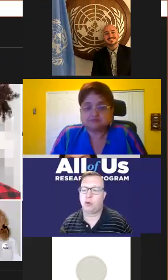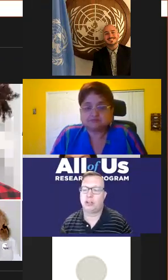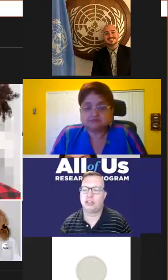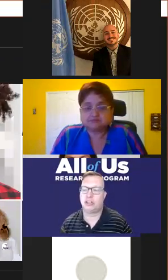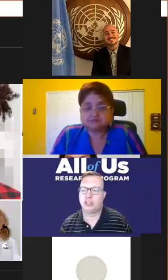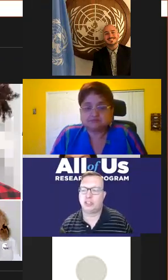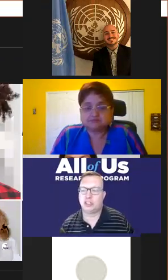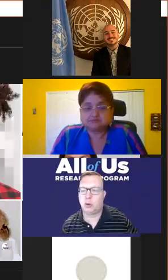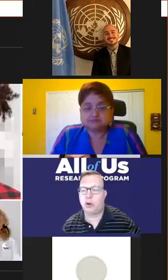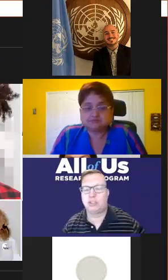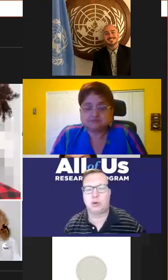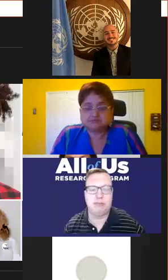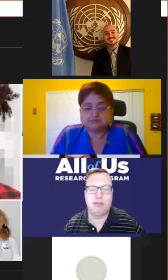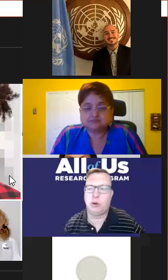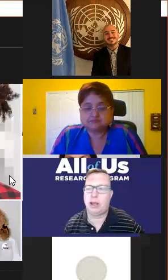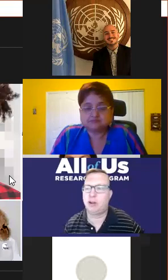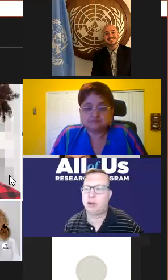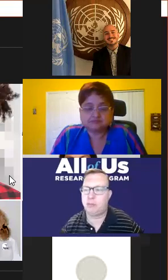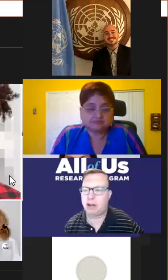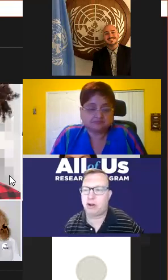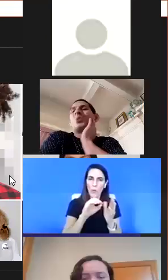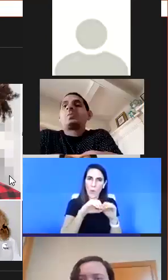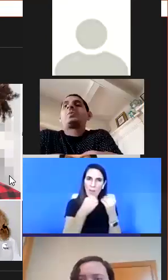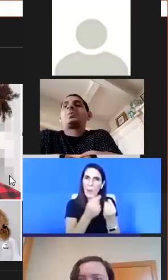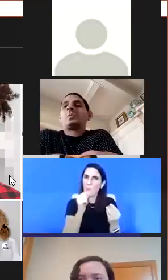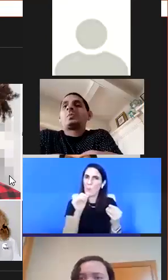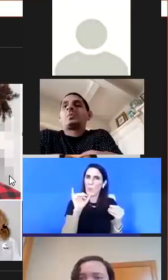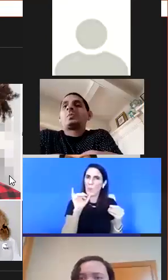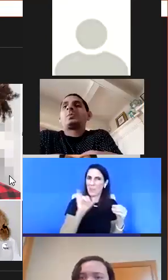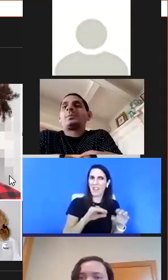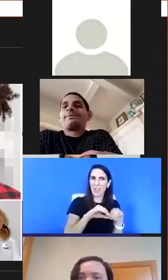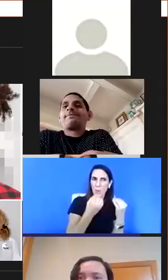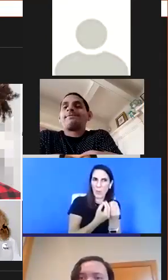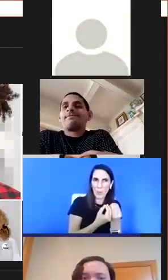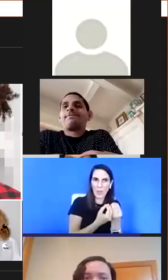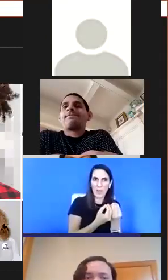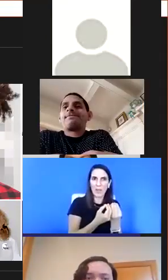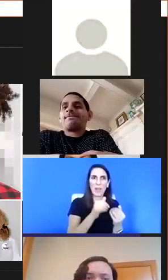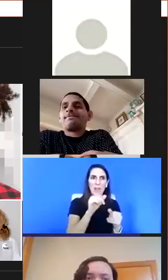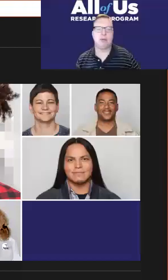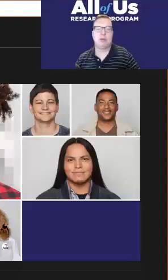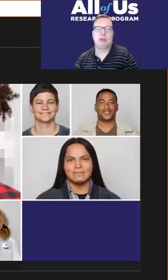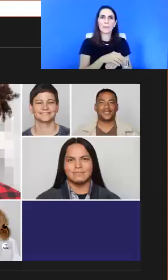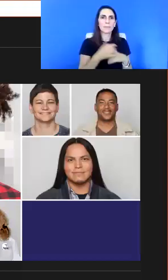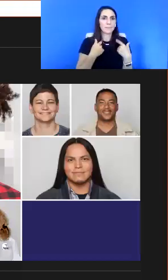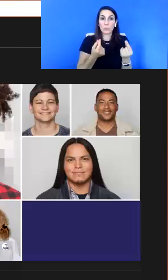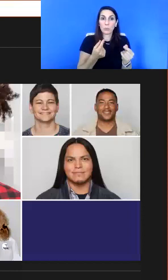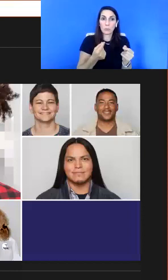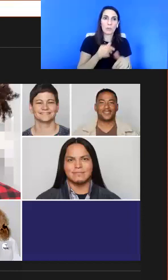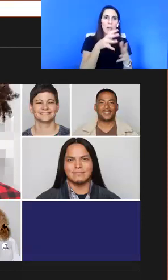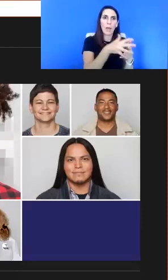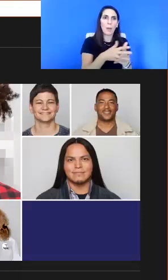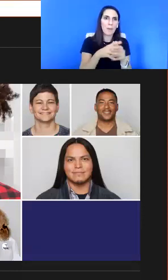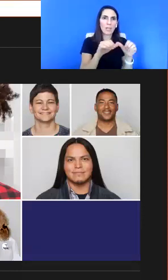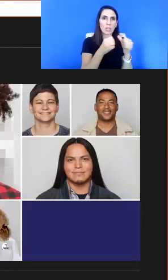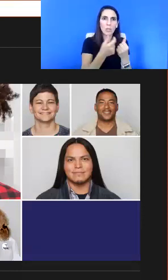our organization. So I wanted to sort of give you a little bit of background on who we are and what we do. The American Association on